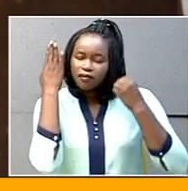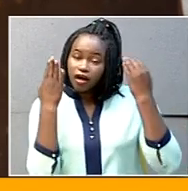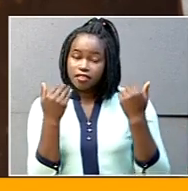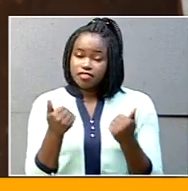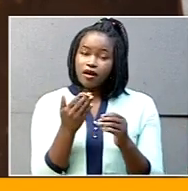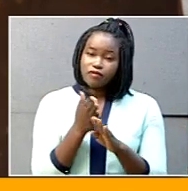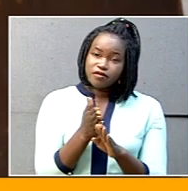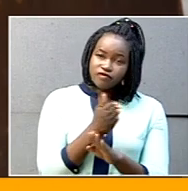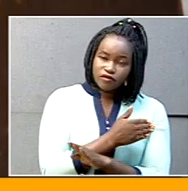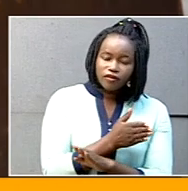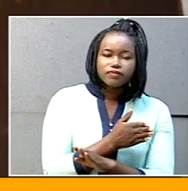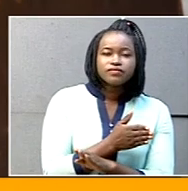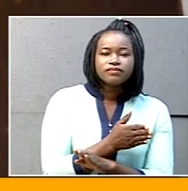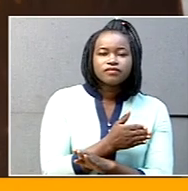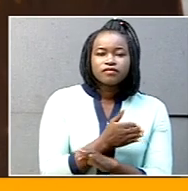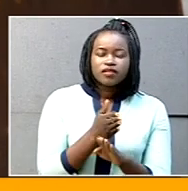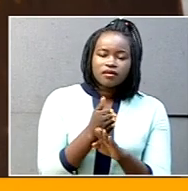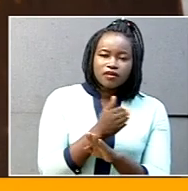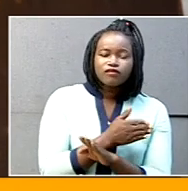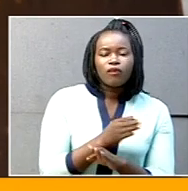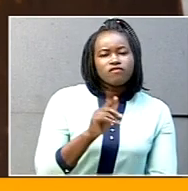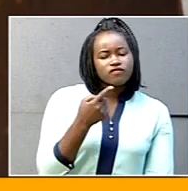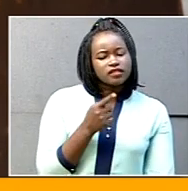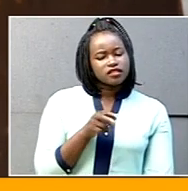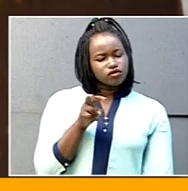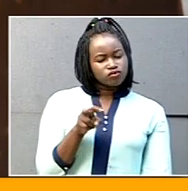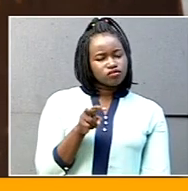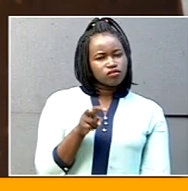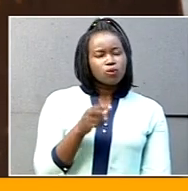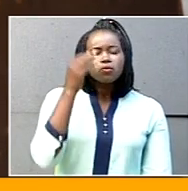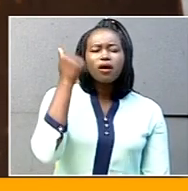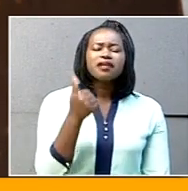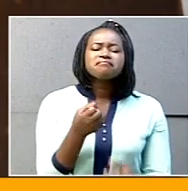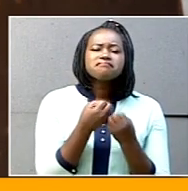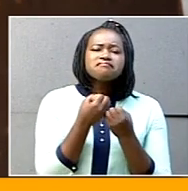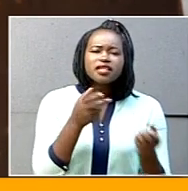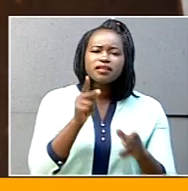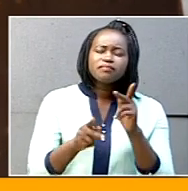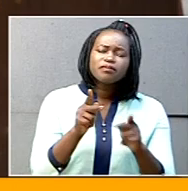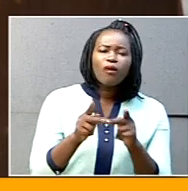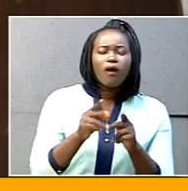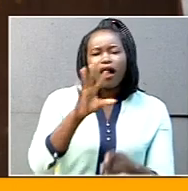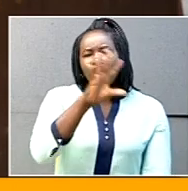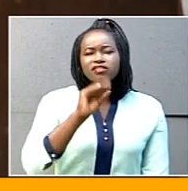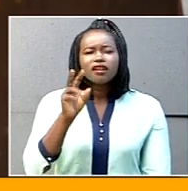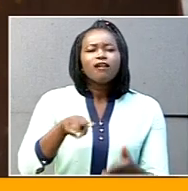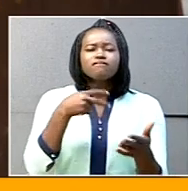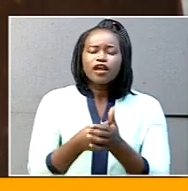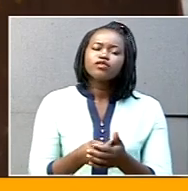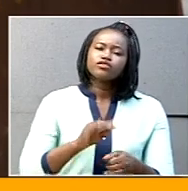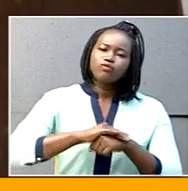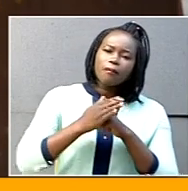doing its design, we first looked at why many Africans have failed in making successful